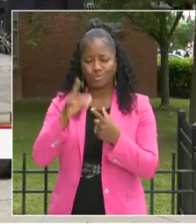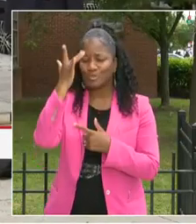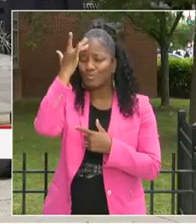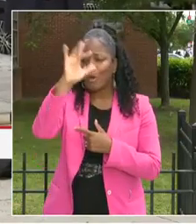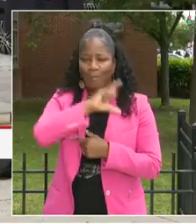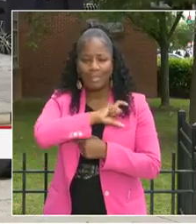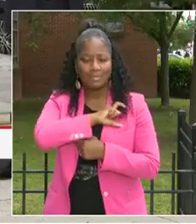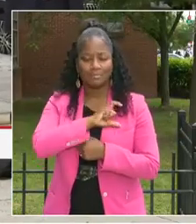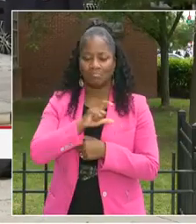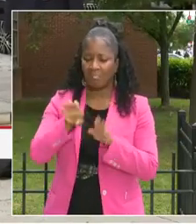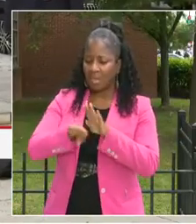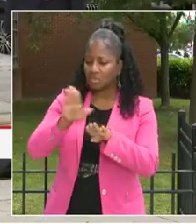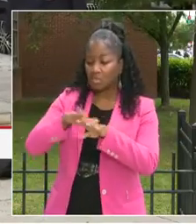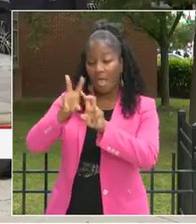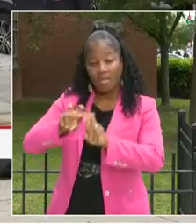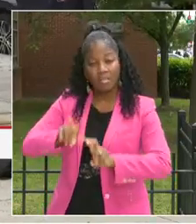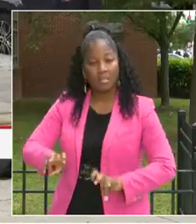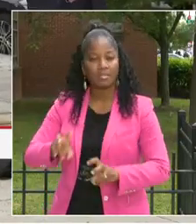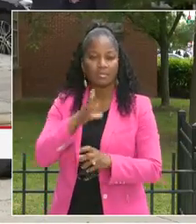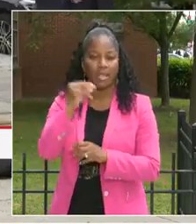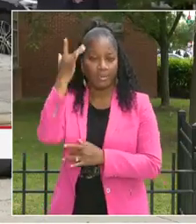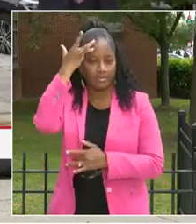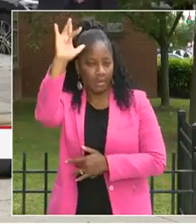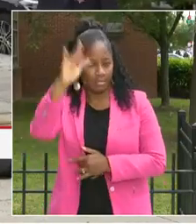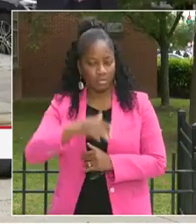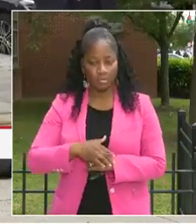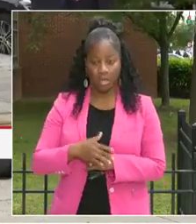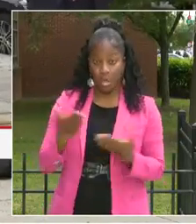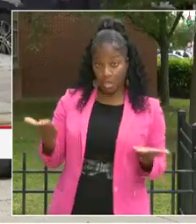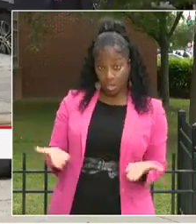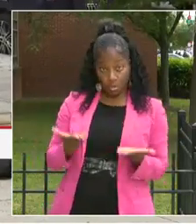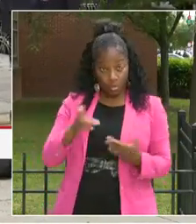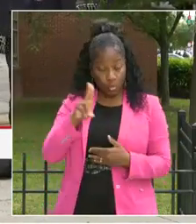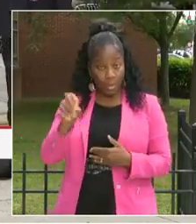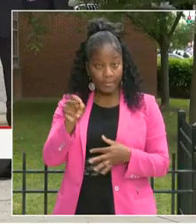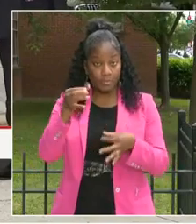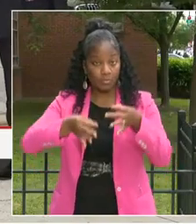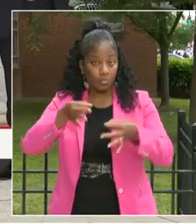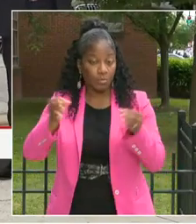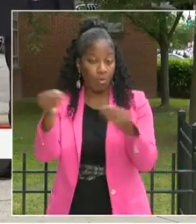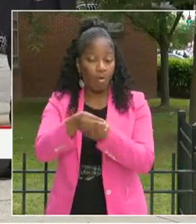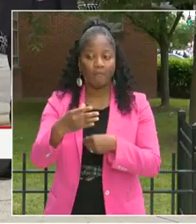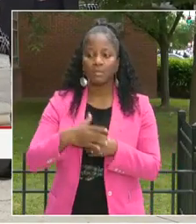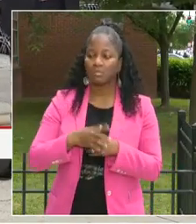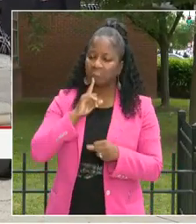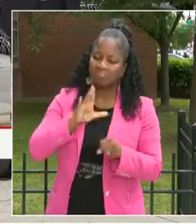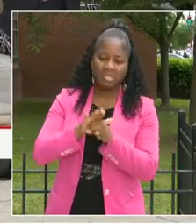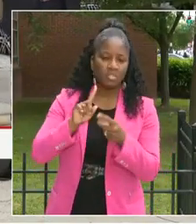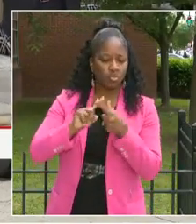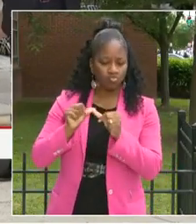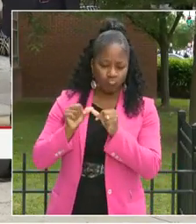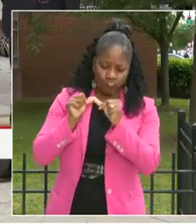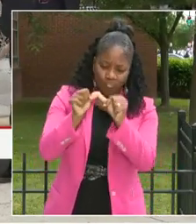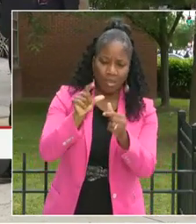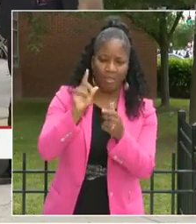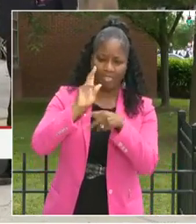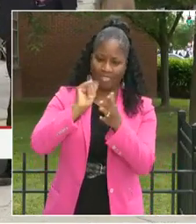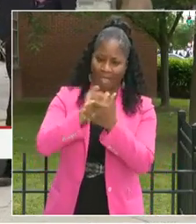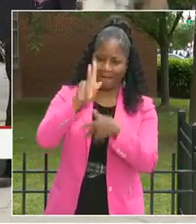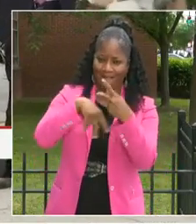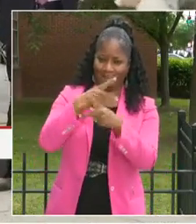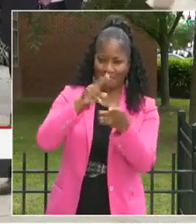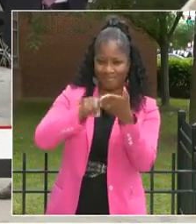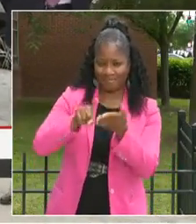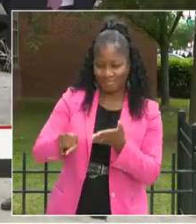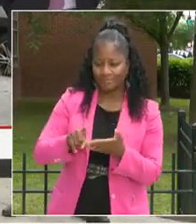on analytics and intelligence. And we at the U.S. Attorney's Office are committed to supporting those types of investigation and look forward to working with our law